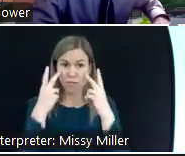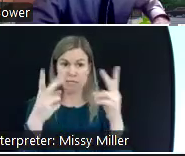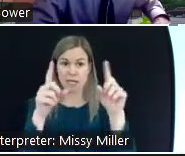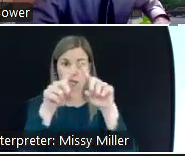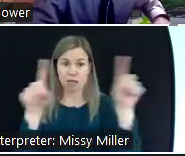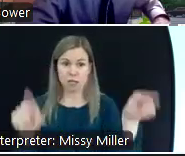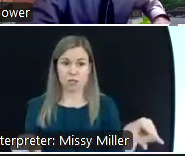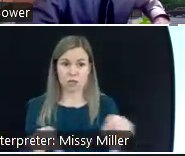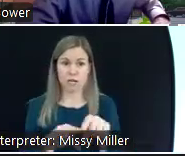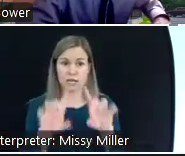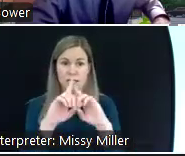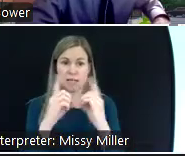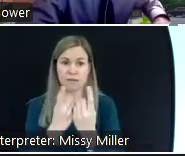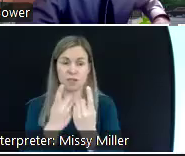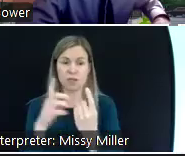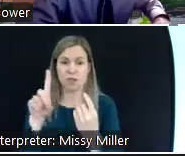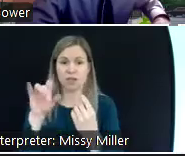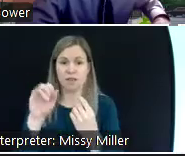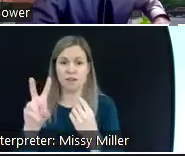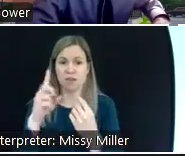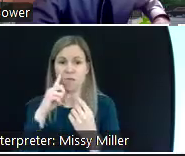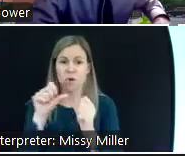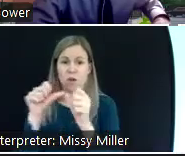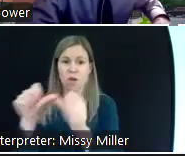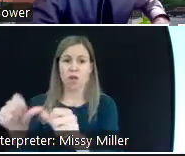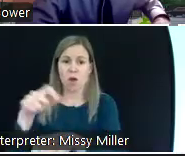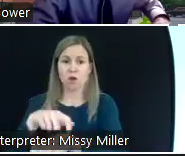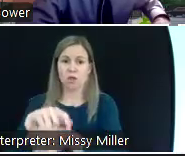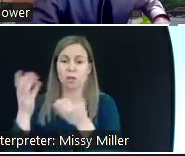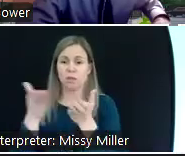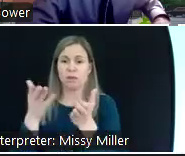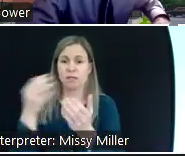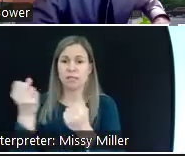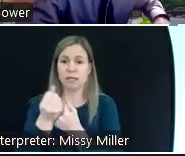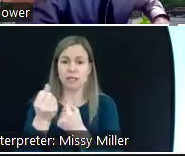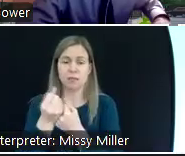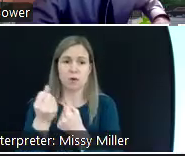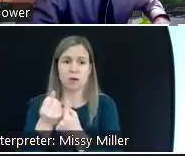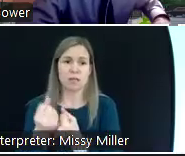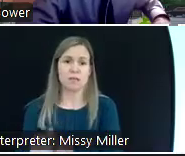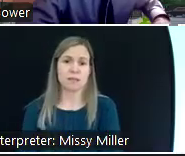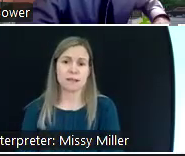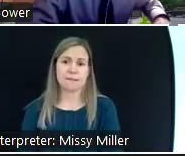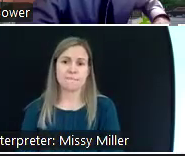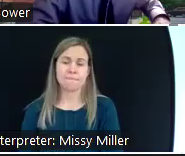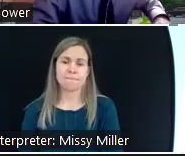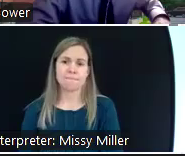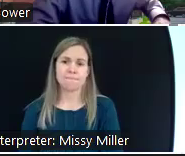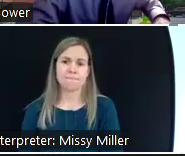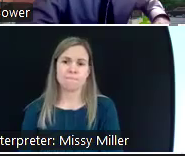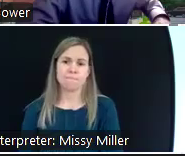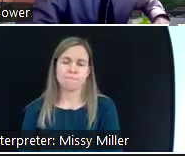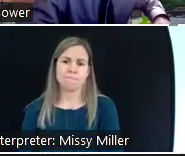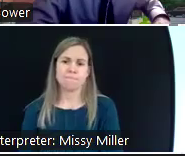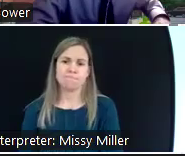of Long-Term Services and We can see Support? Division of Long-Term Services and Sports. Okay. Oh no. Now I might have to,